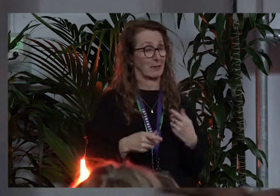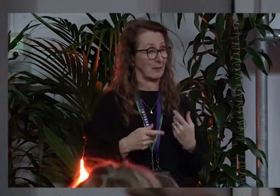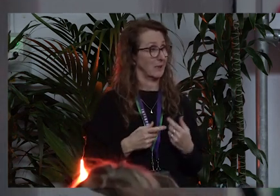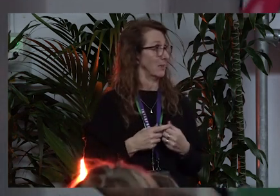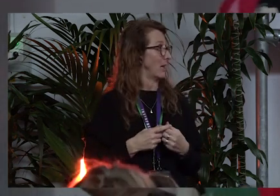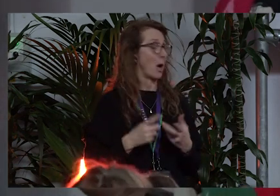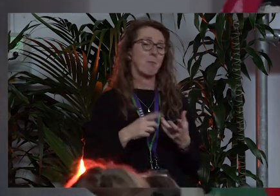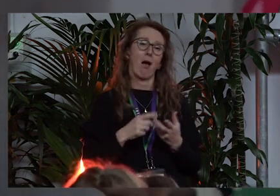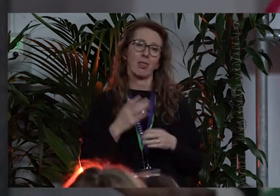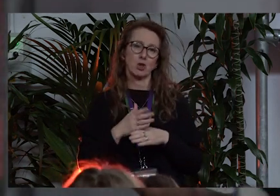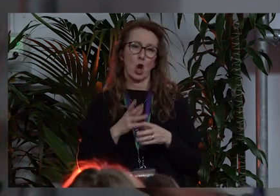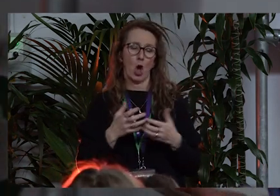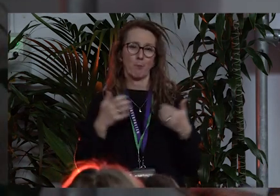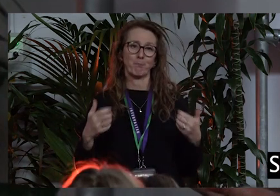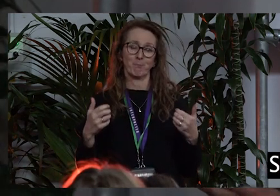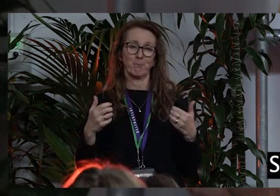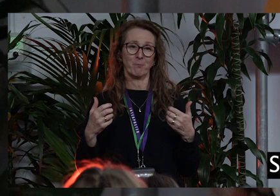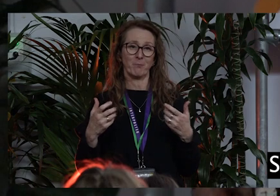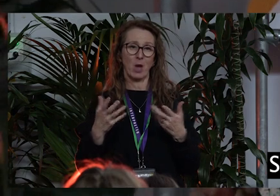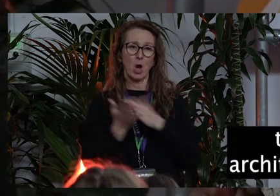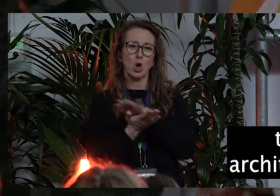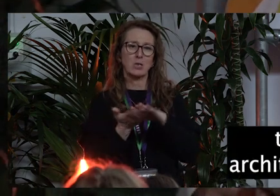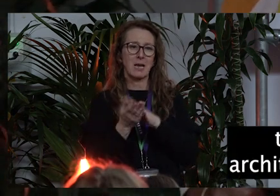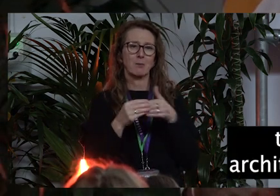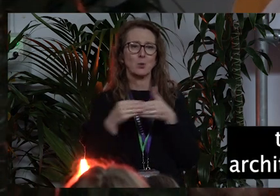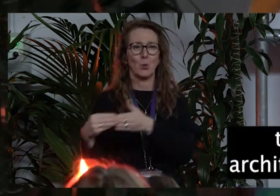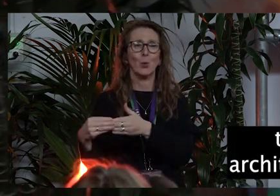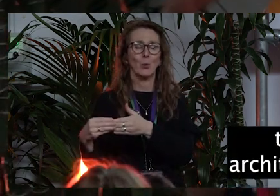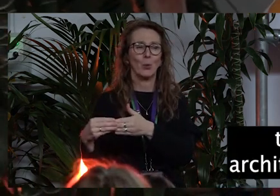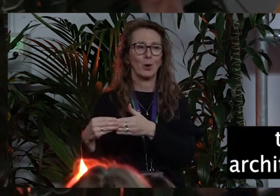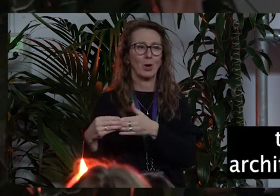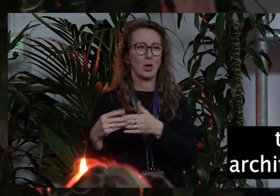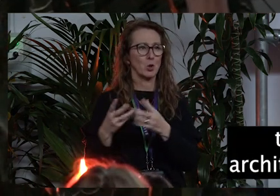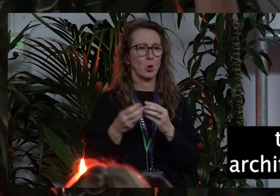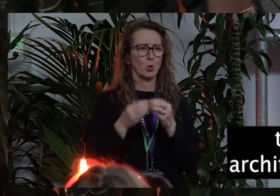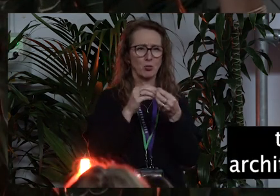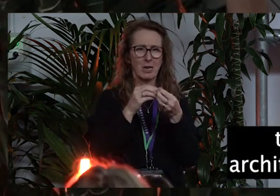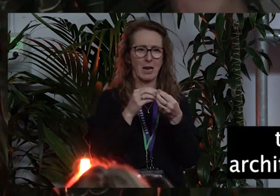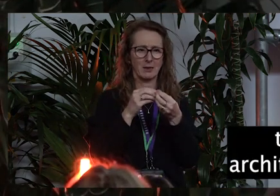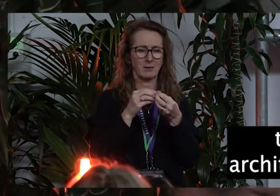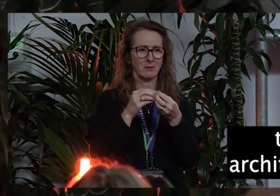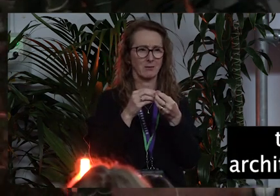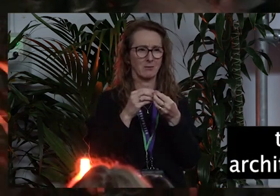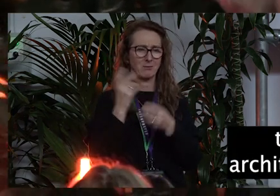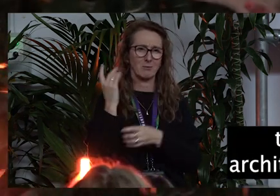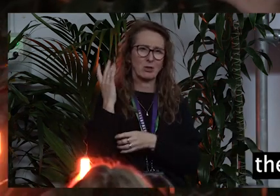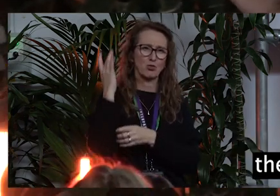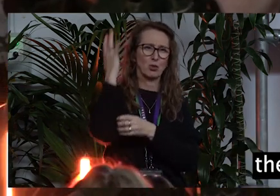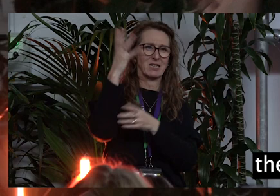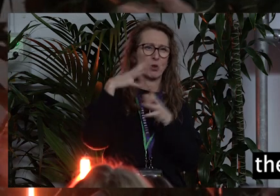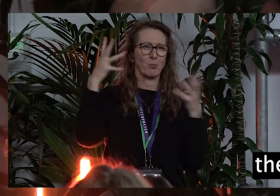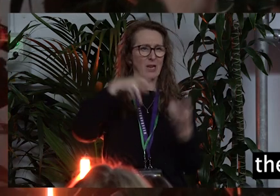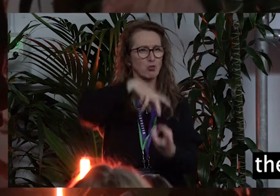And our other job is to concept tour. So what we really wanted to do this time is not create huge architectural trees or big